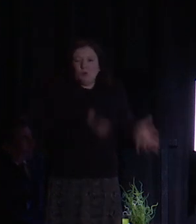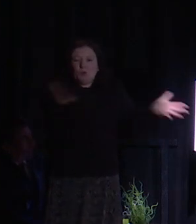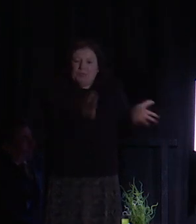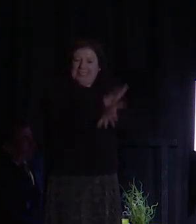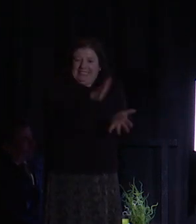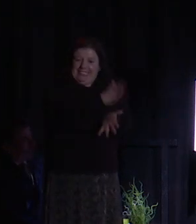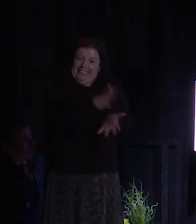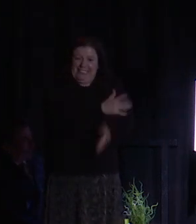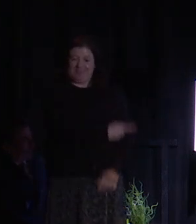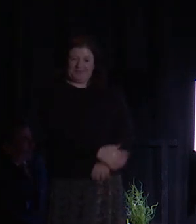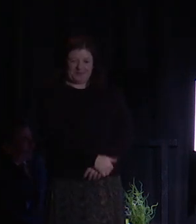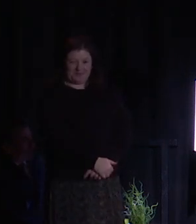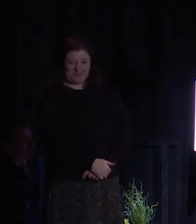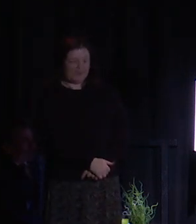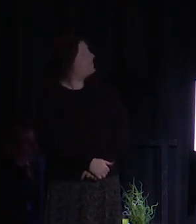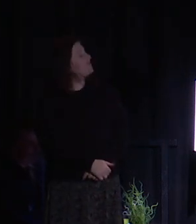way they can.